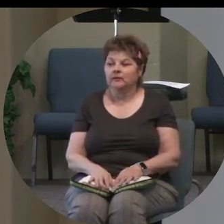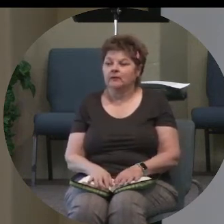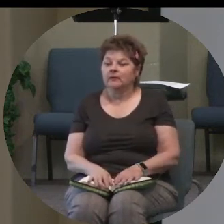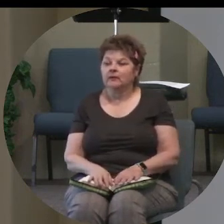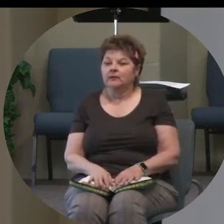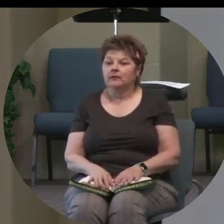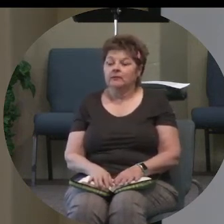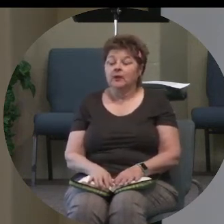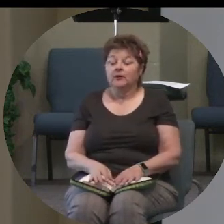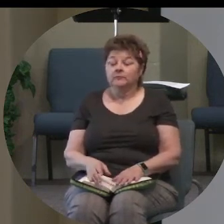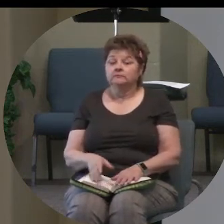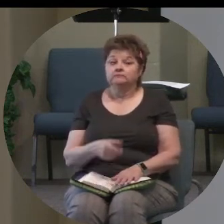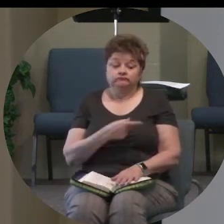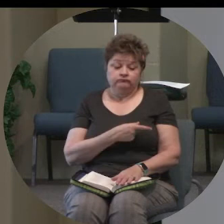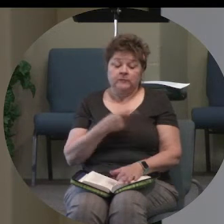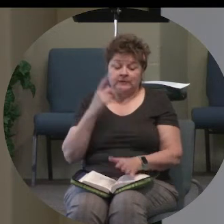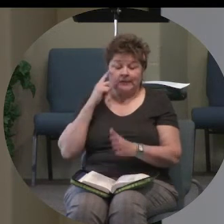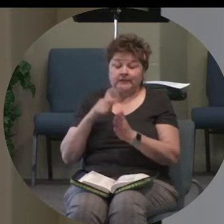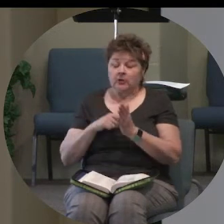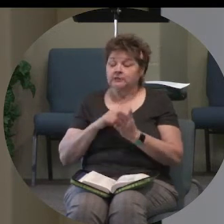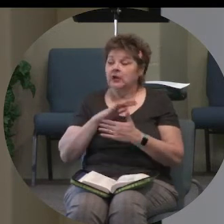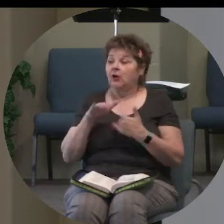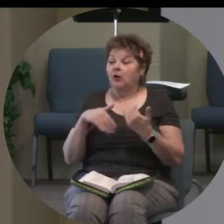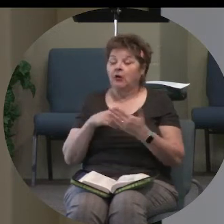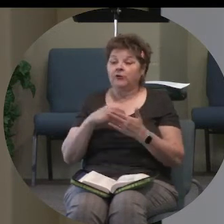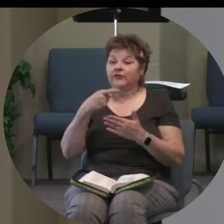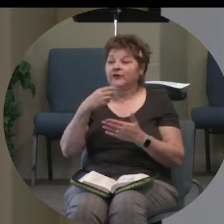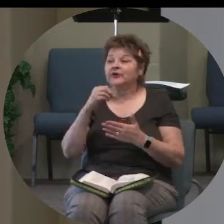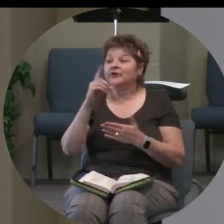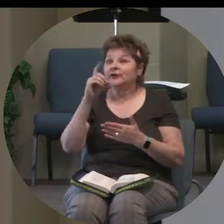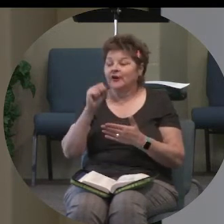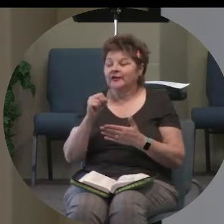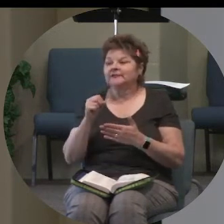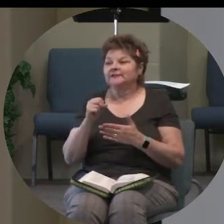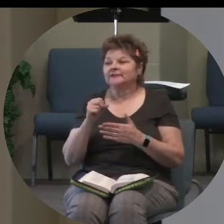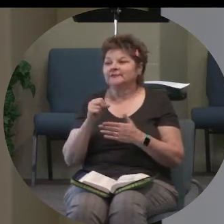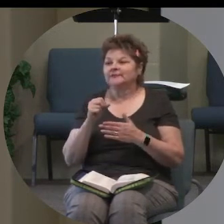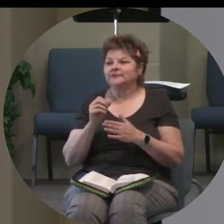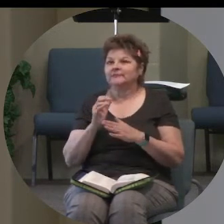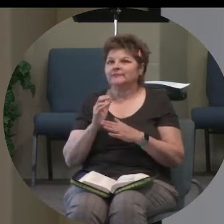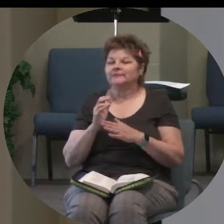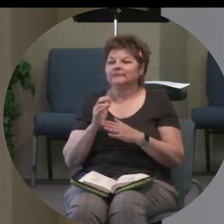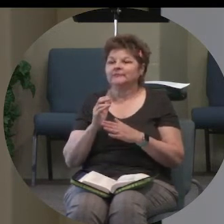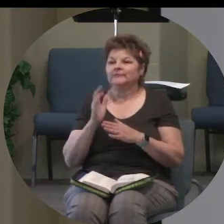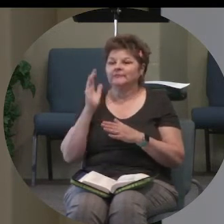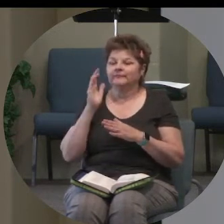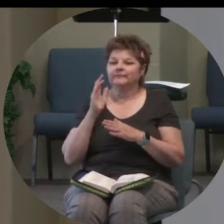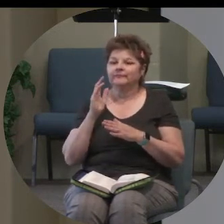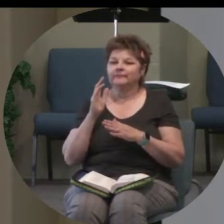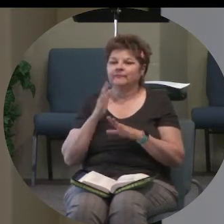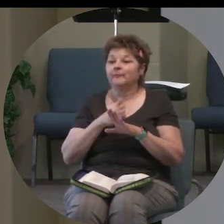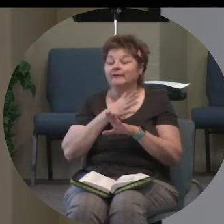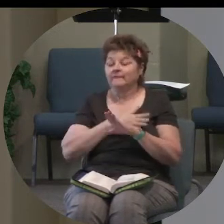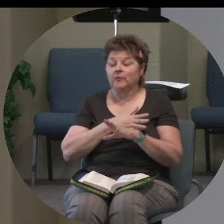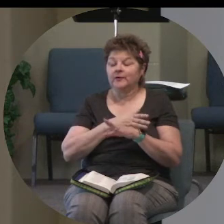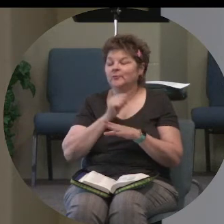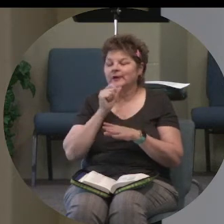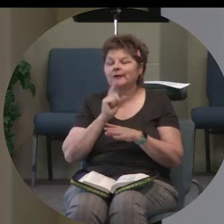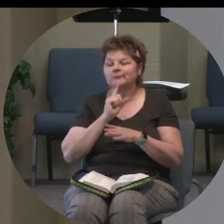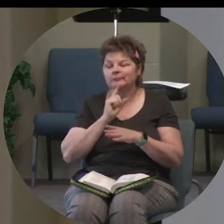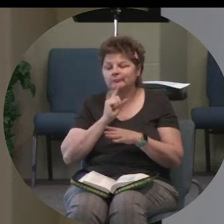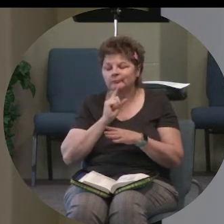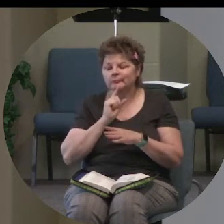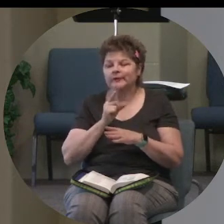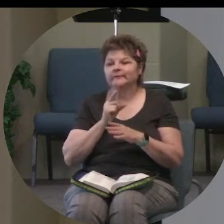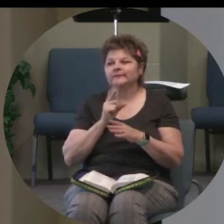He's acknowledging that all the gods that had gone before, all the solutions that had been laid out before weren't actual solutions because they weren't